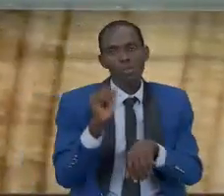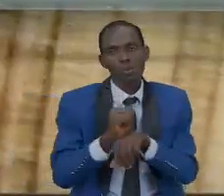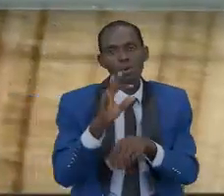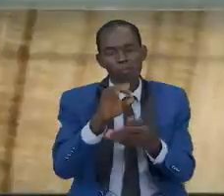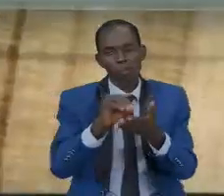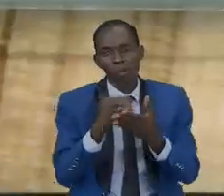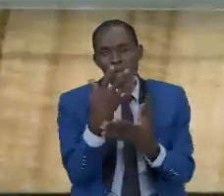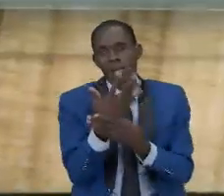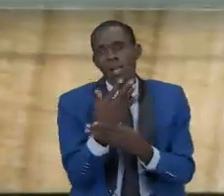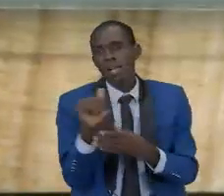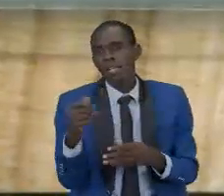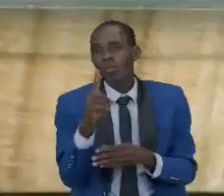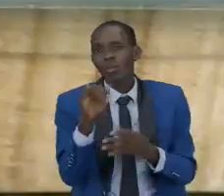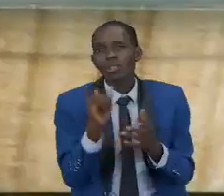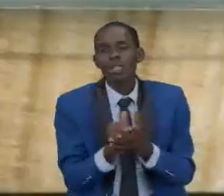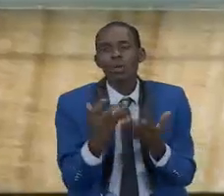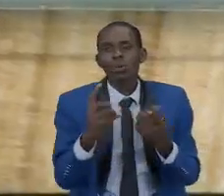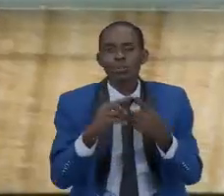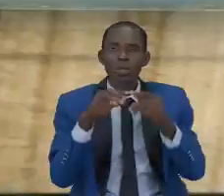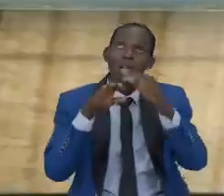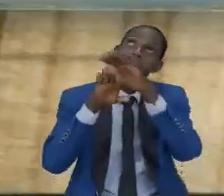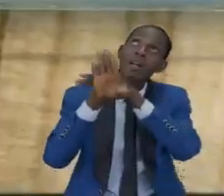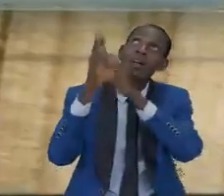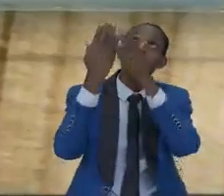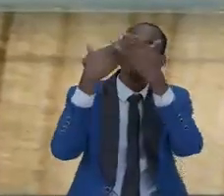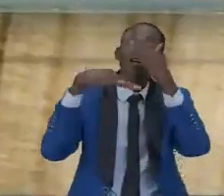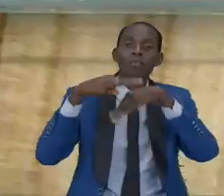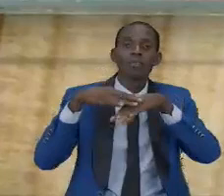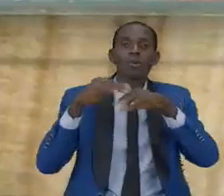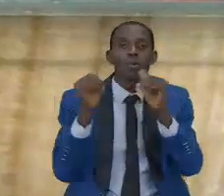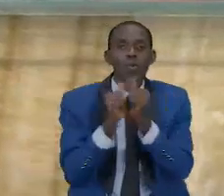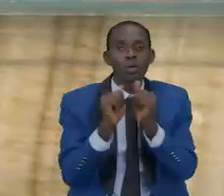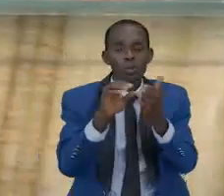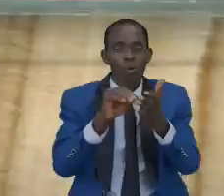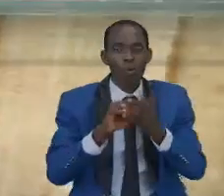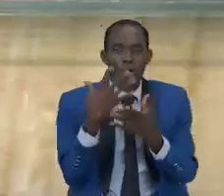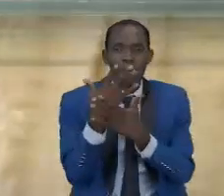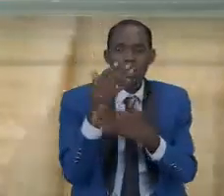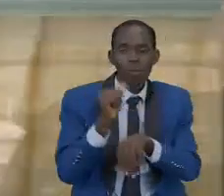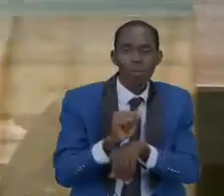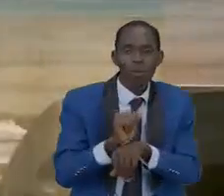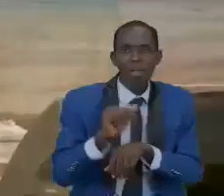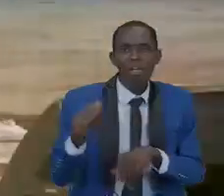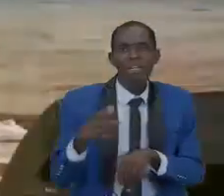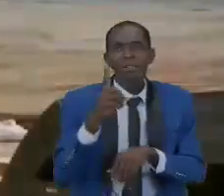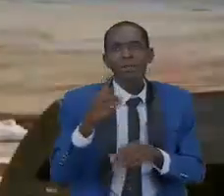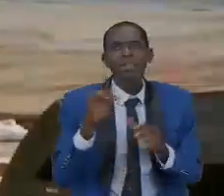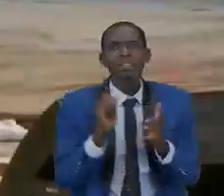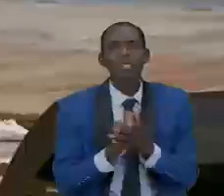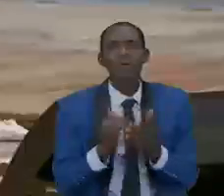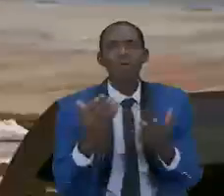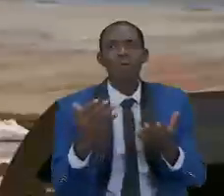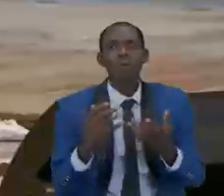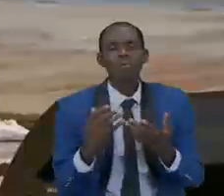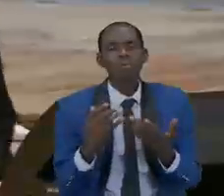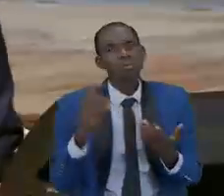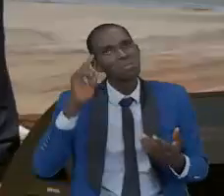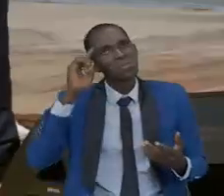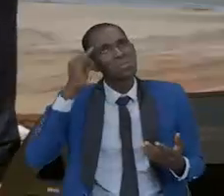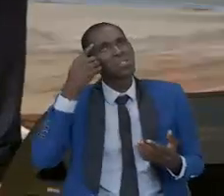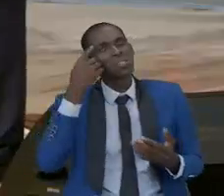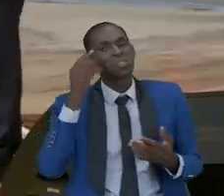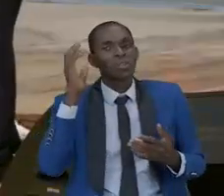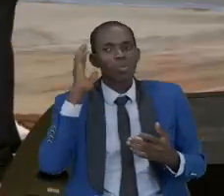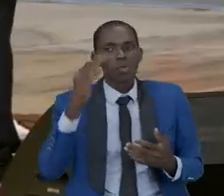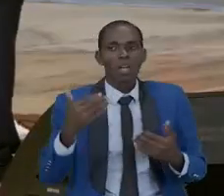son anyone that wants to get to Heaven by the walks of his son anyone that ought to thinking he's going